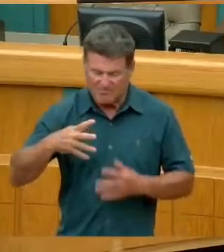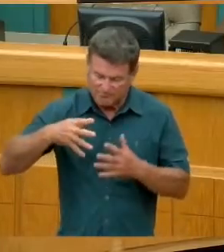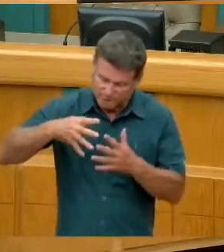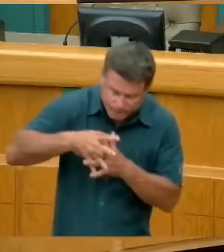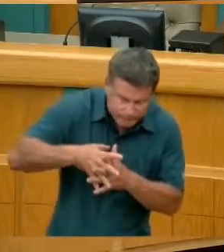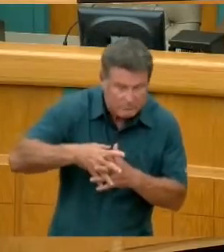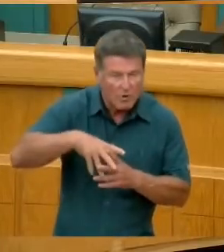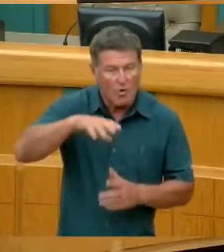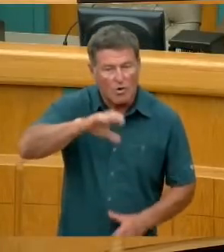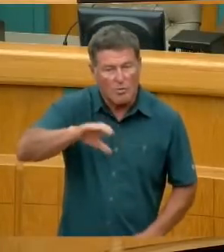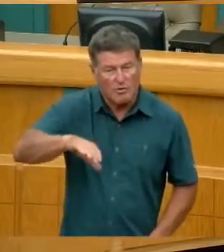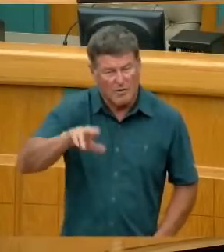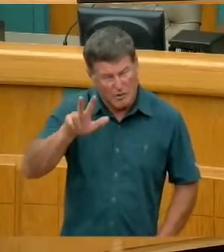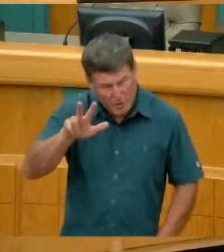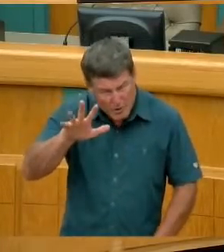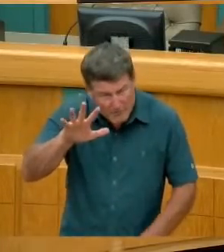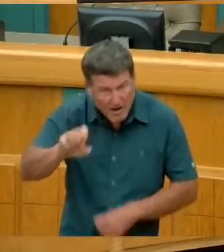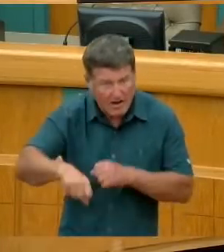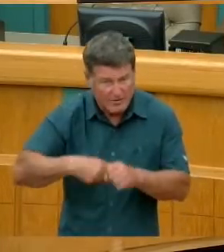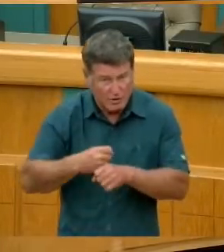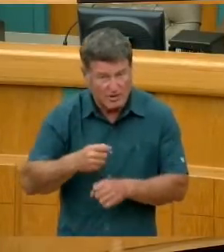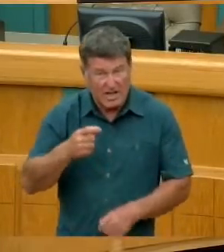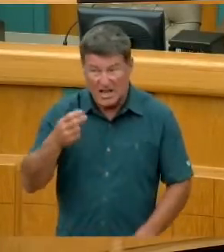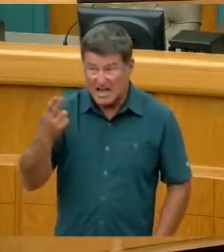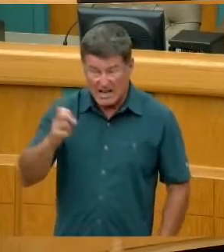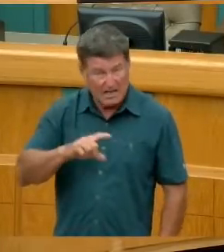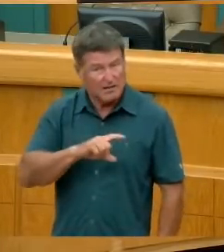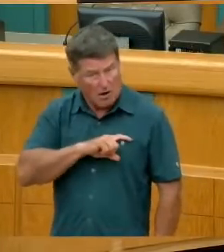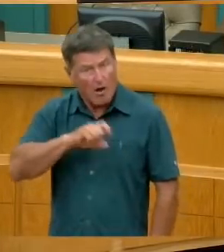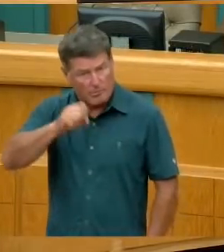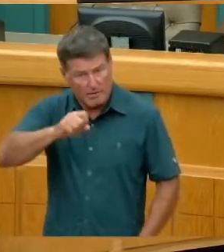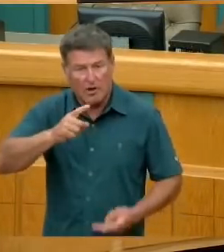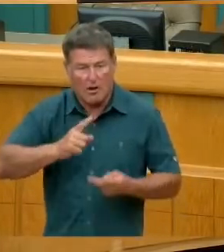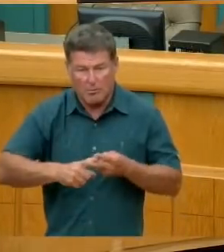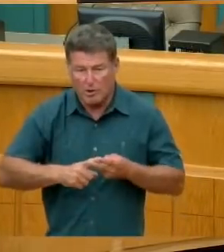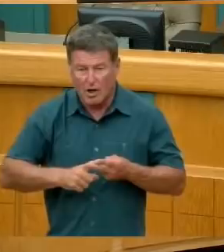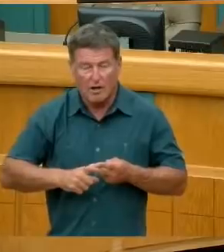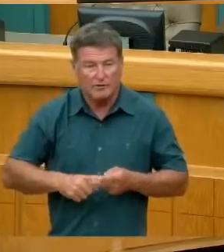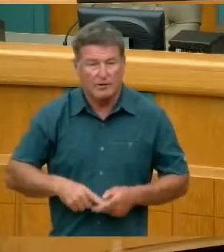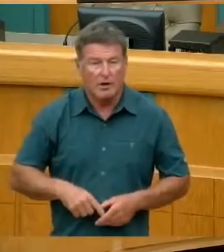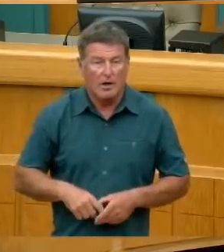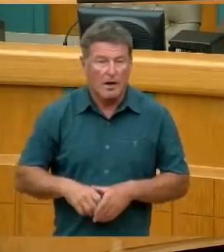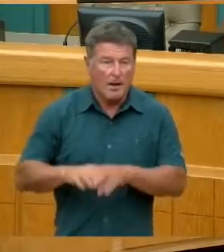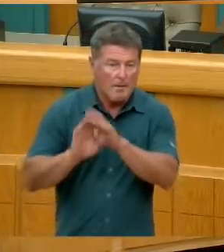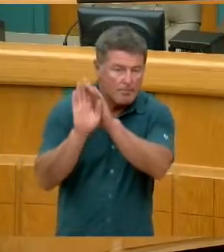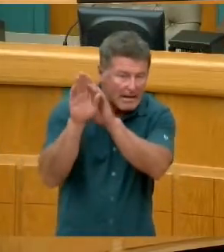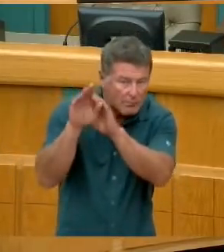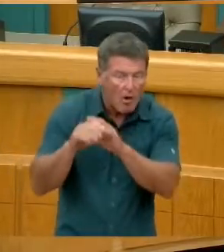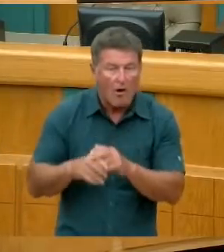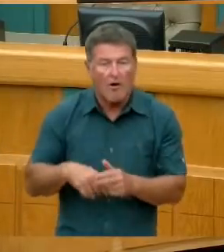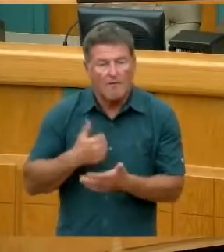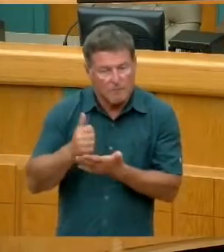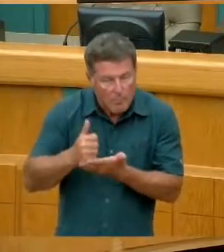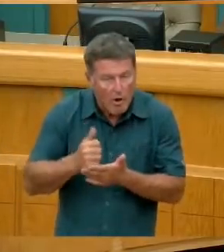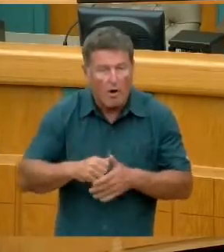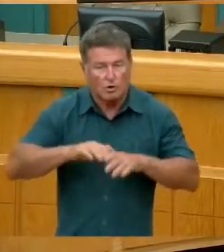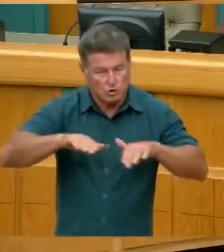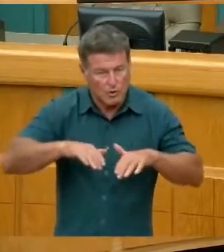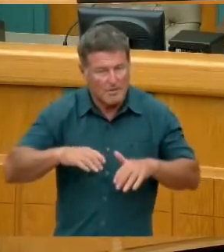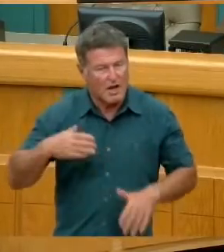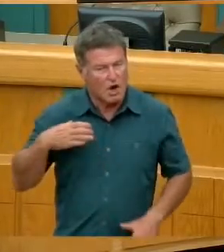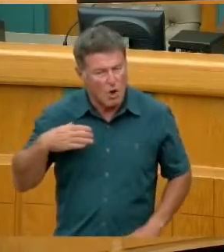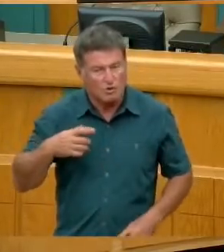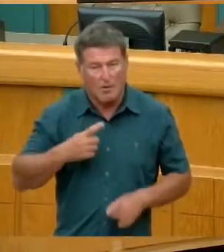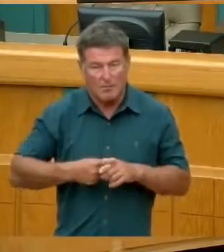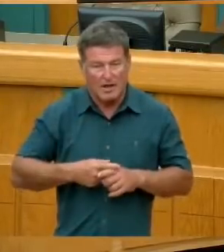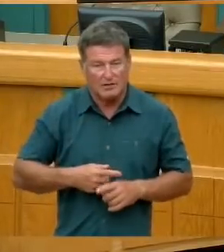for 35 years. He's not just a police officer, he's a basketball, football, swimming coach. He's